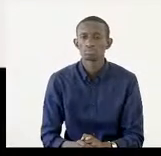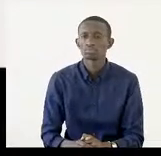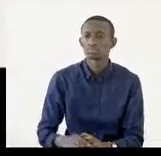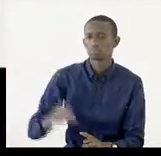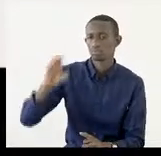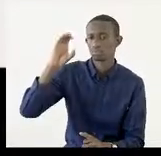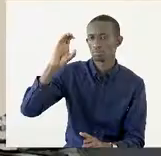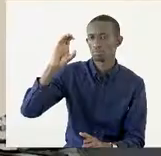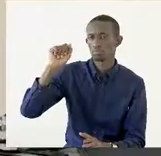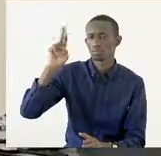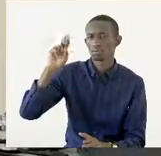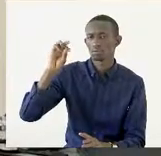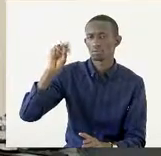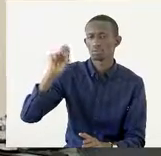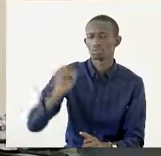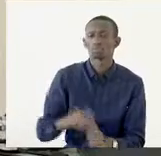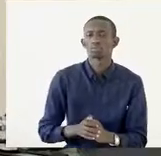Carbonyl compounds